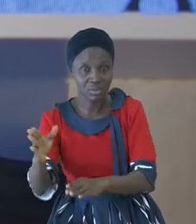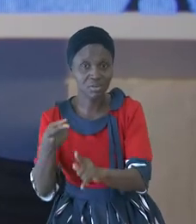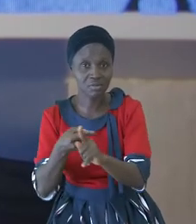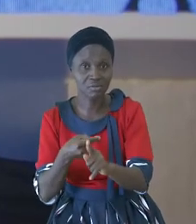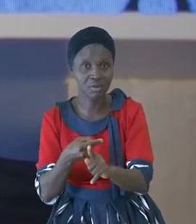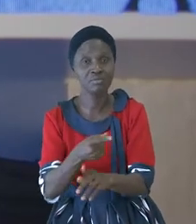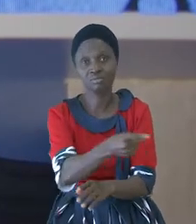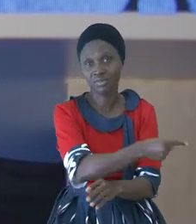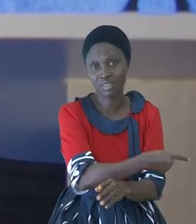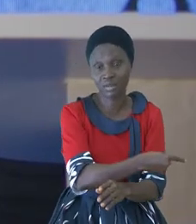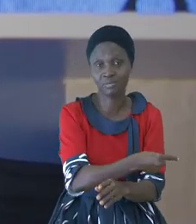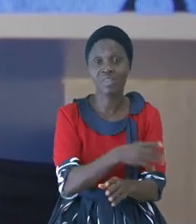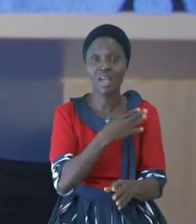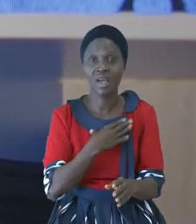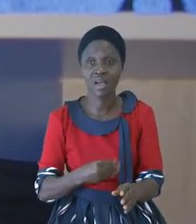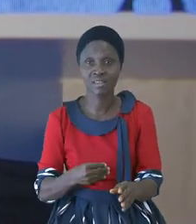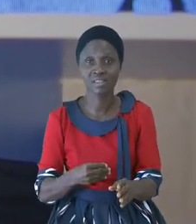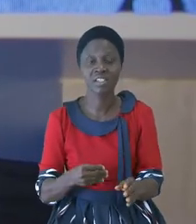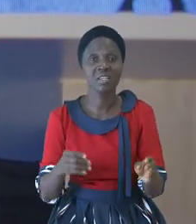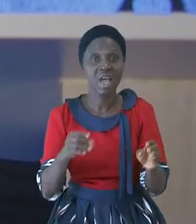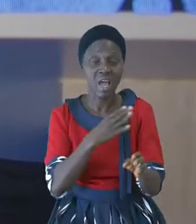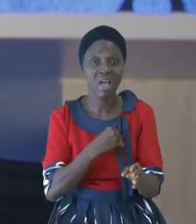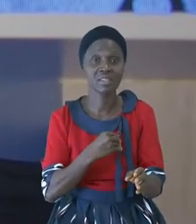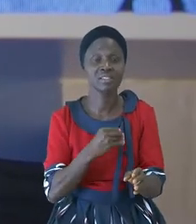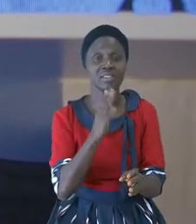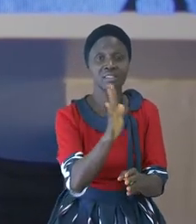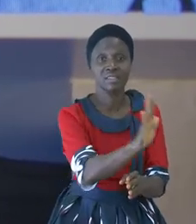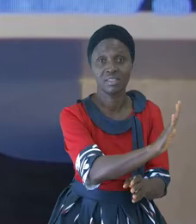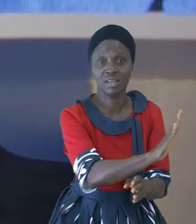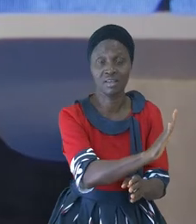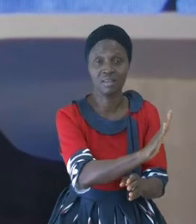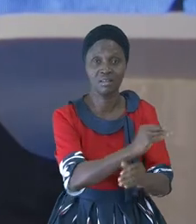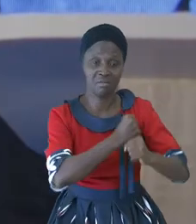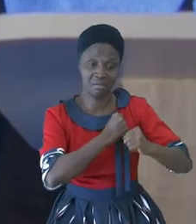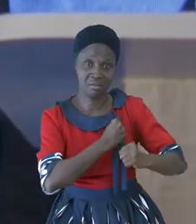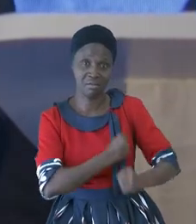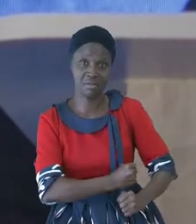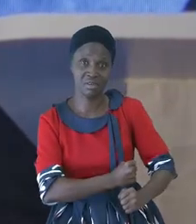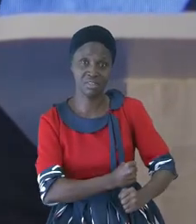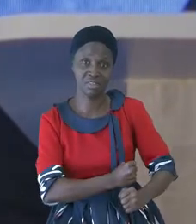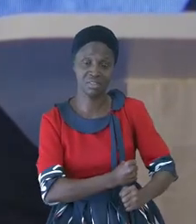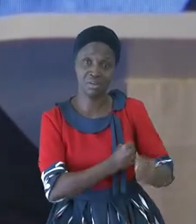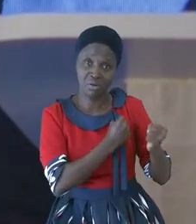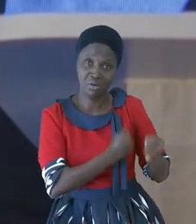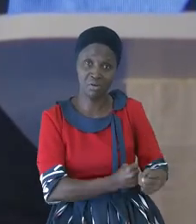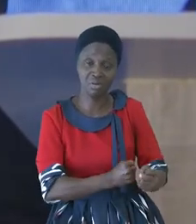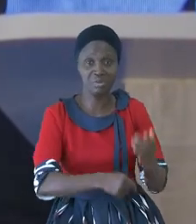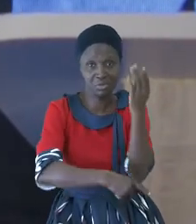their heart, even their courage, even their confidence, self-confidence stolen away from them, even